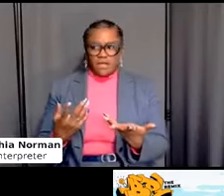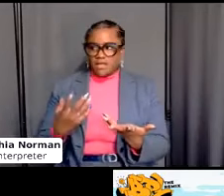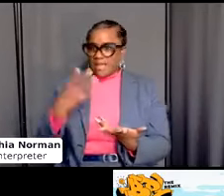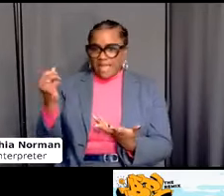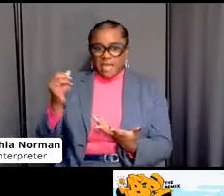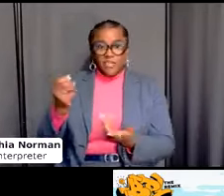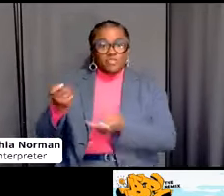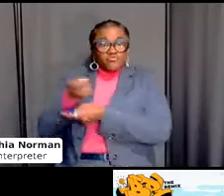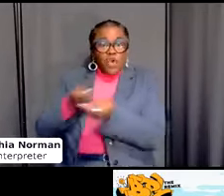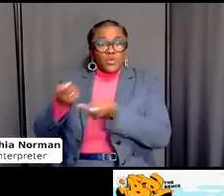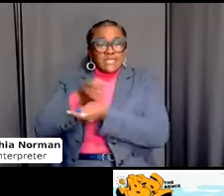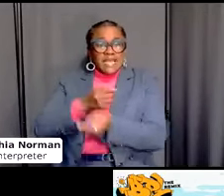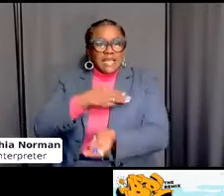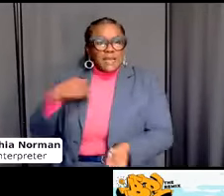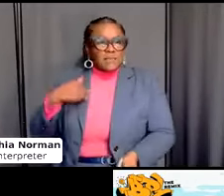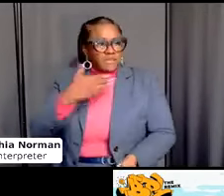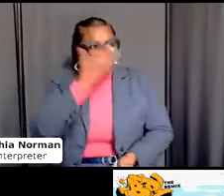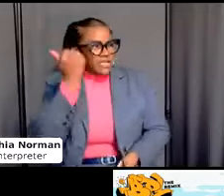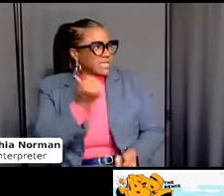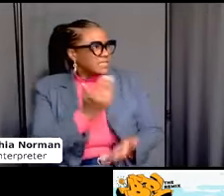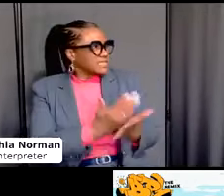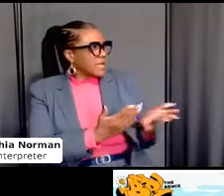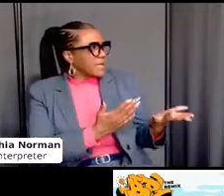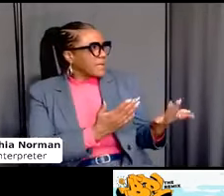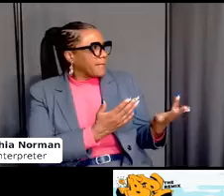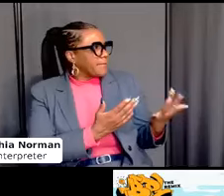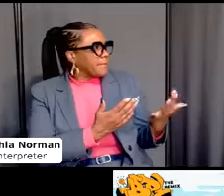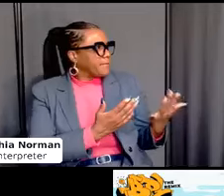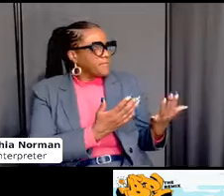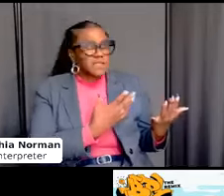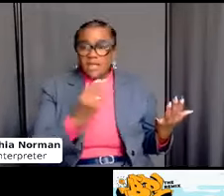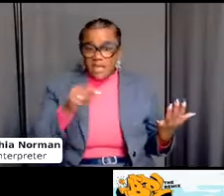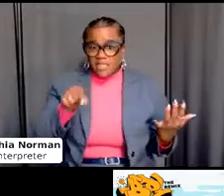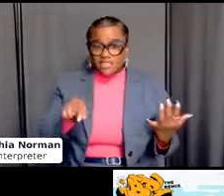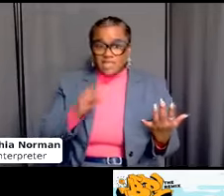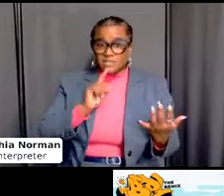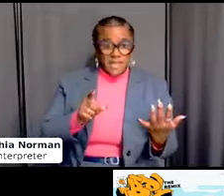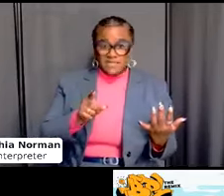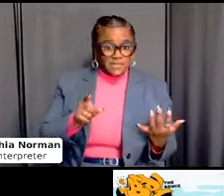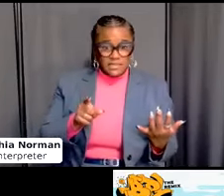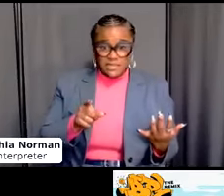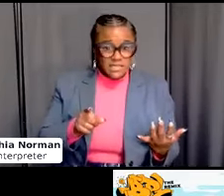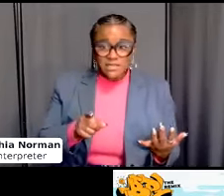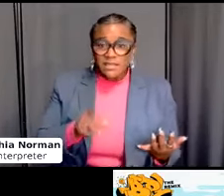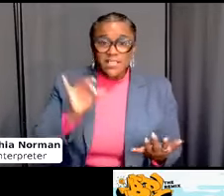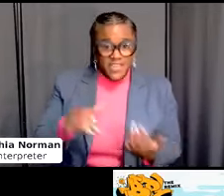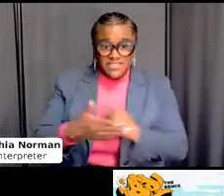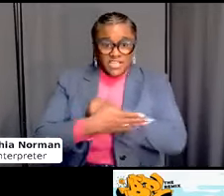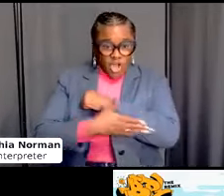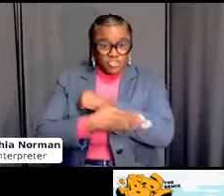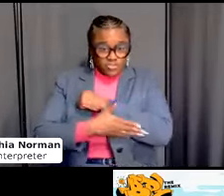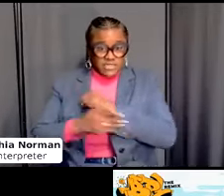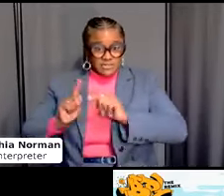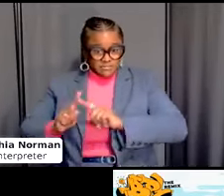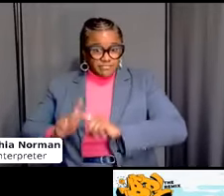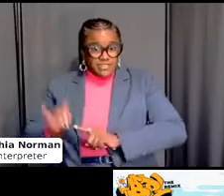rotating members. I'm forgetting some other members, and that. These are basically the countries that dominate the Security Council